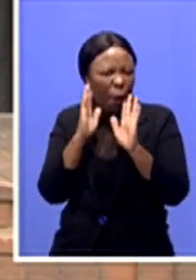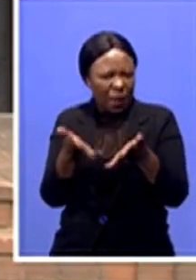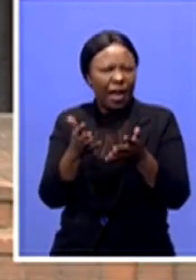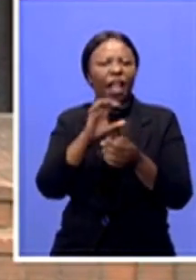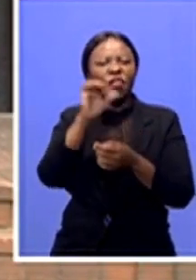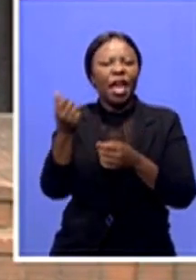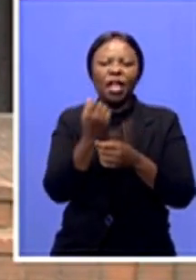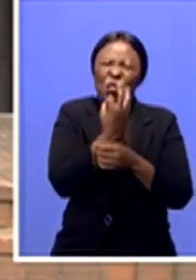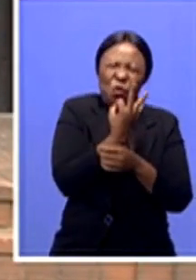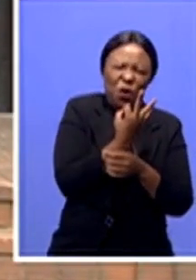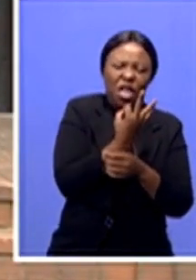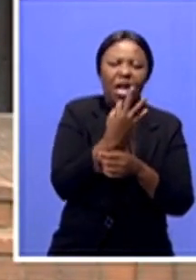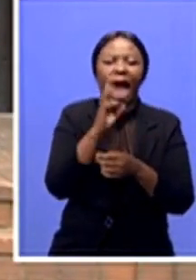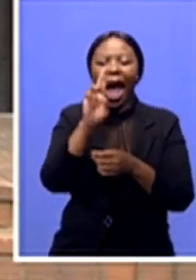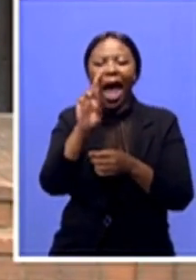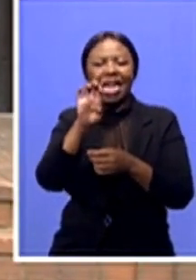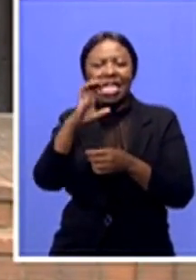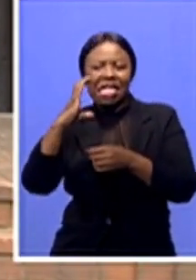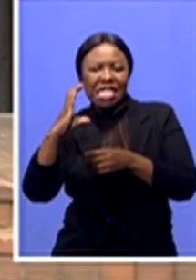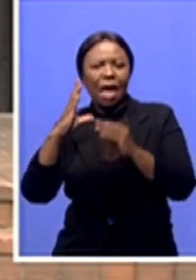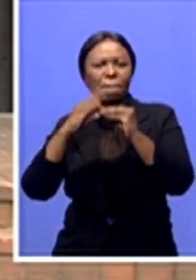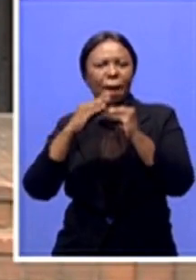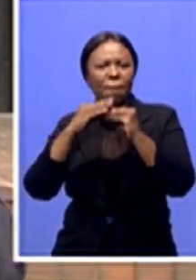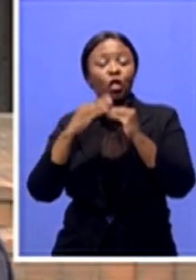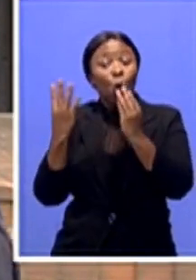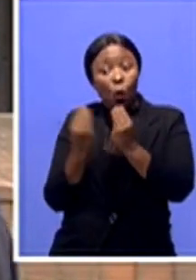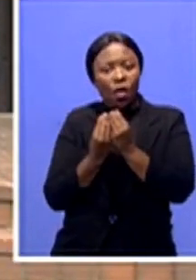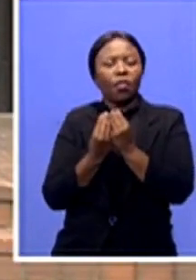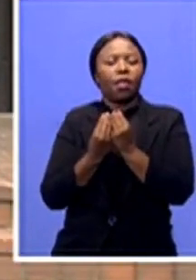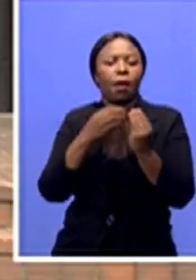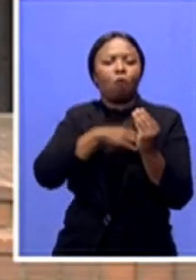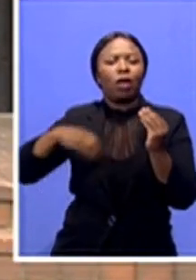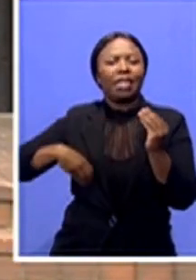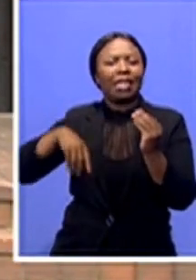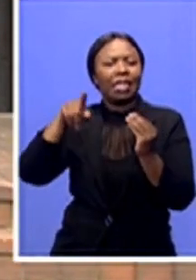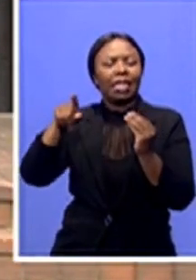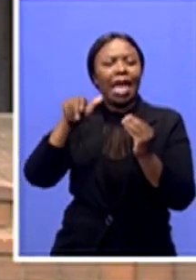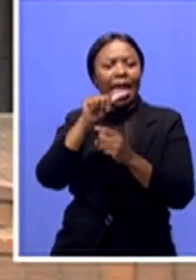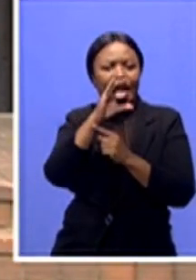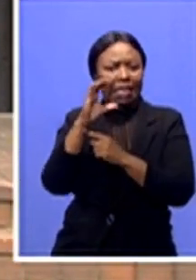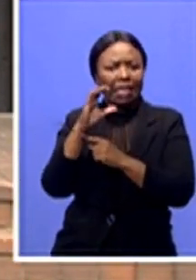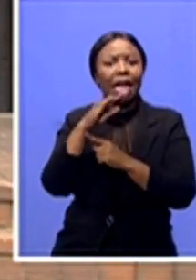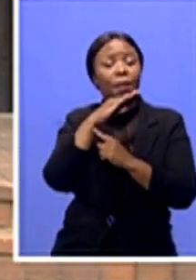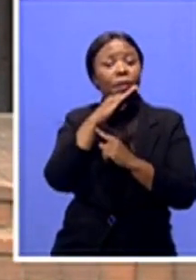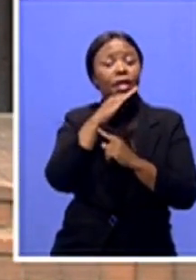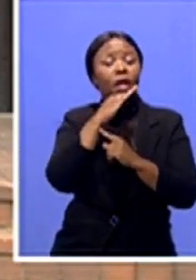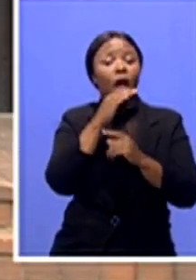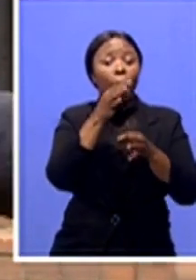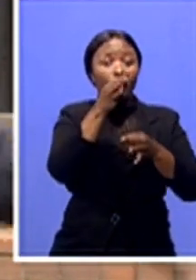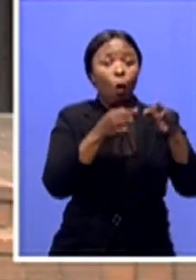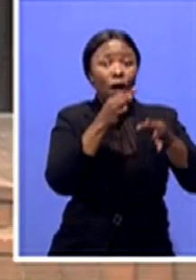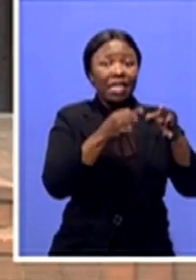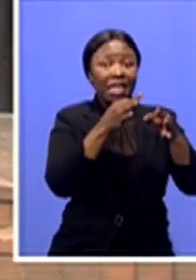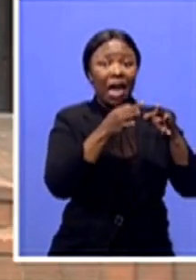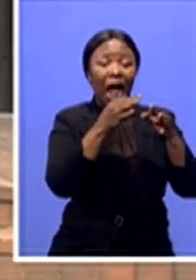members of the ANC with the president of the ANC, which would mean that all of the political heavyweights of the governing party are across